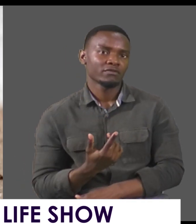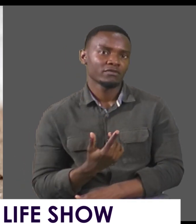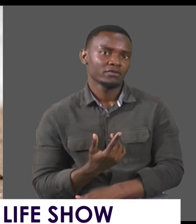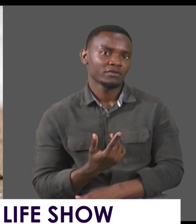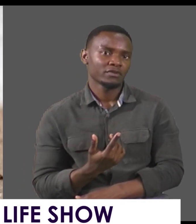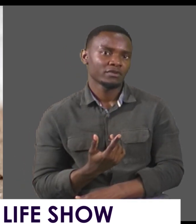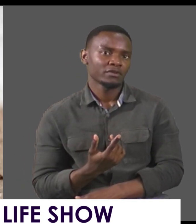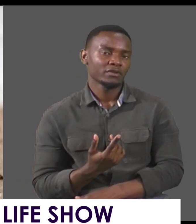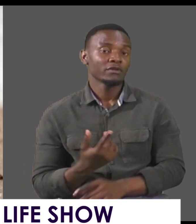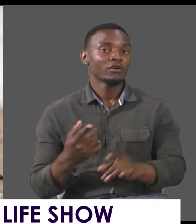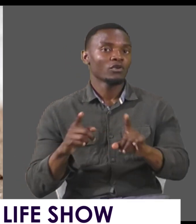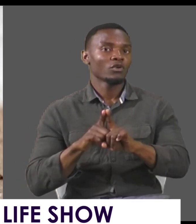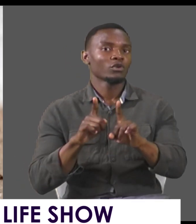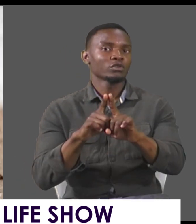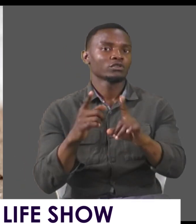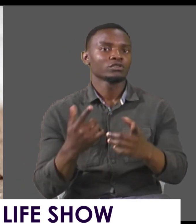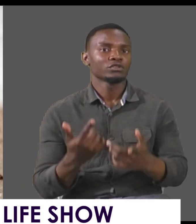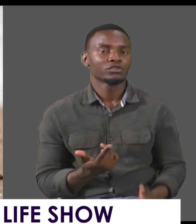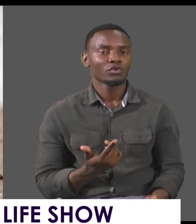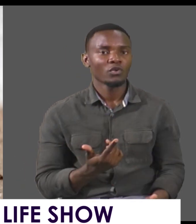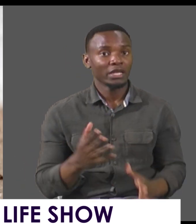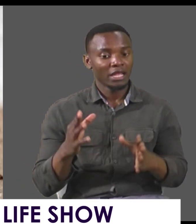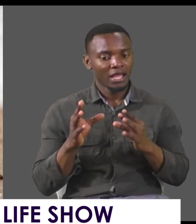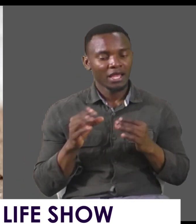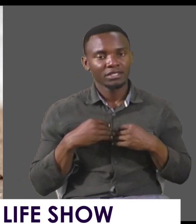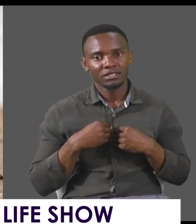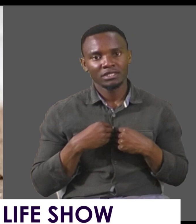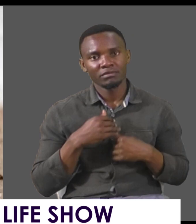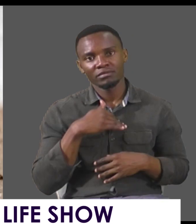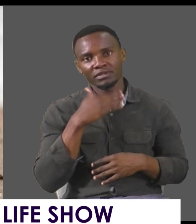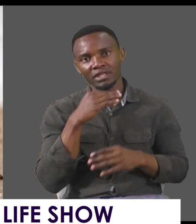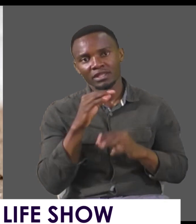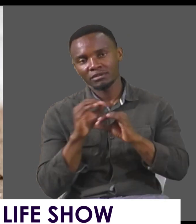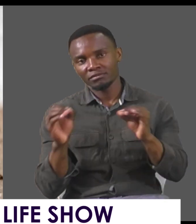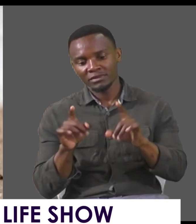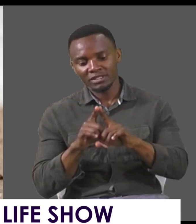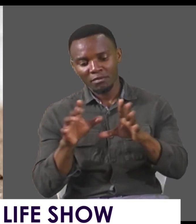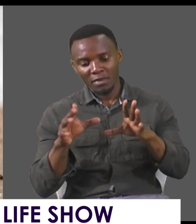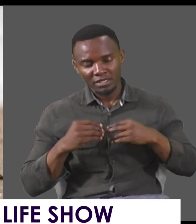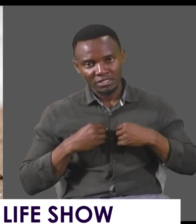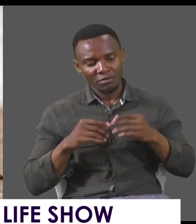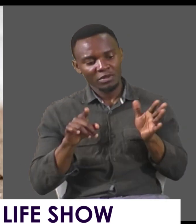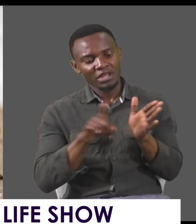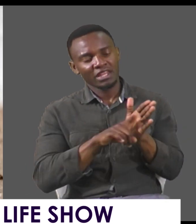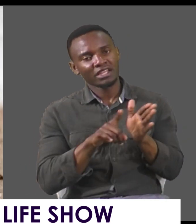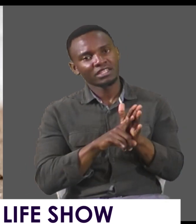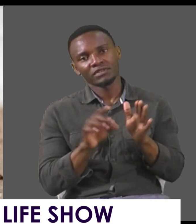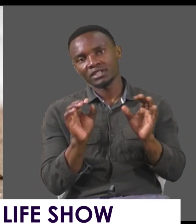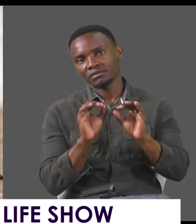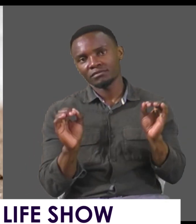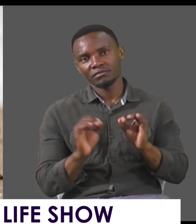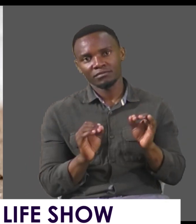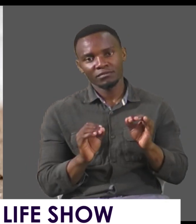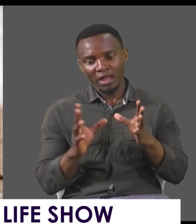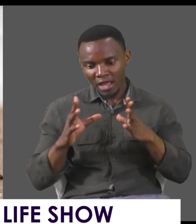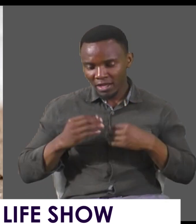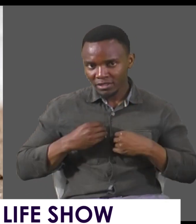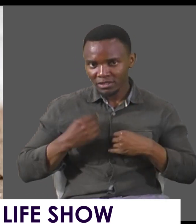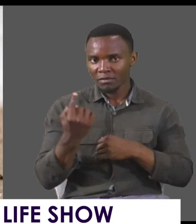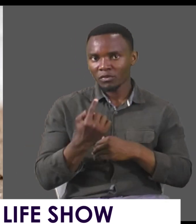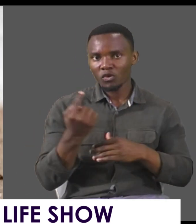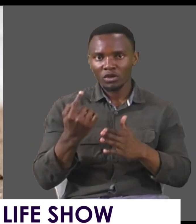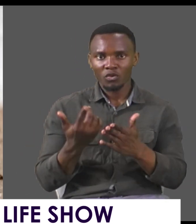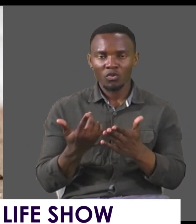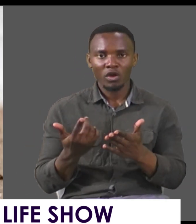And don't eat death. Negativity is death. Start eating life